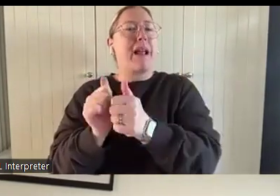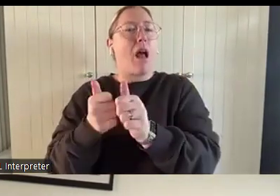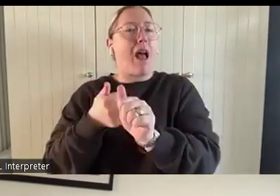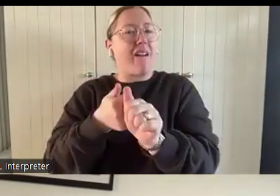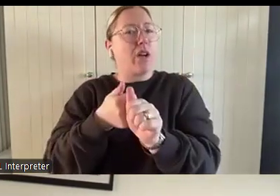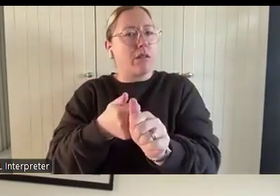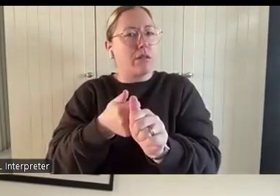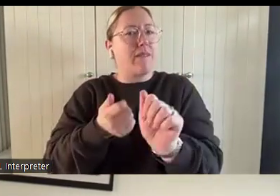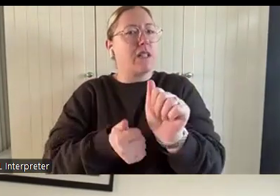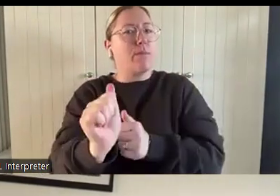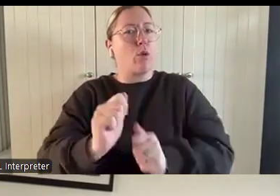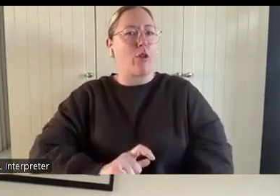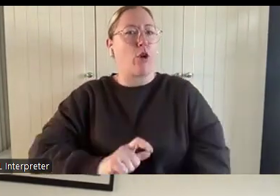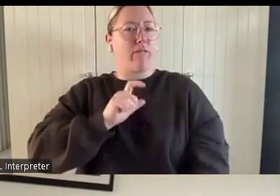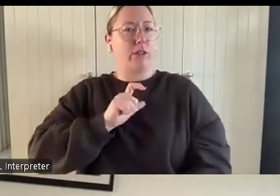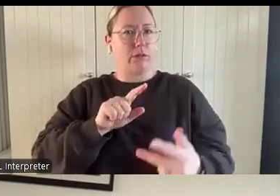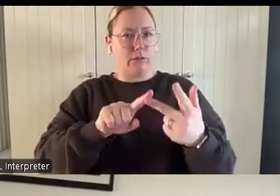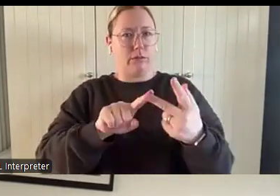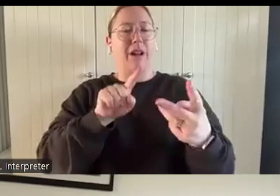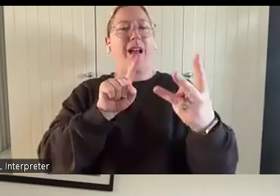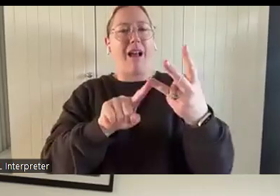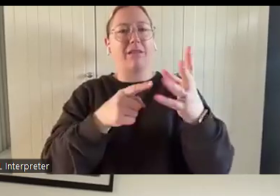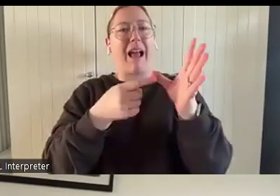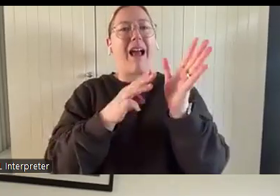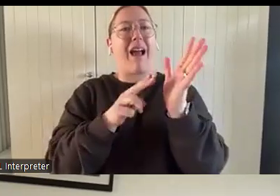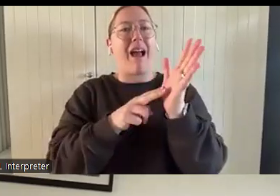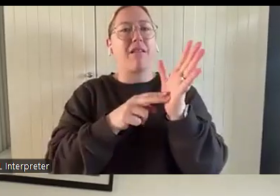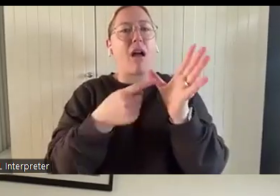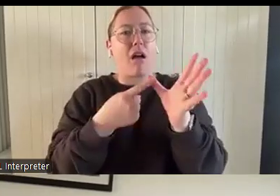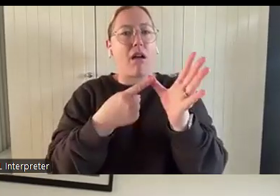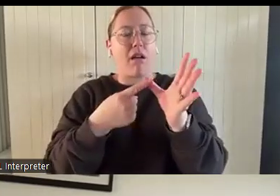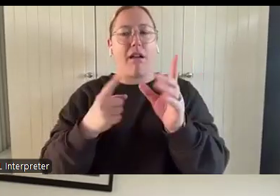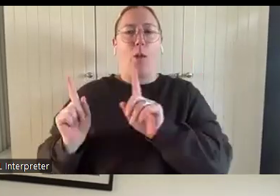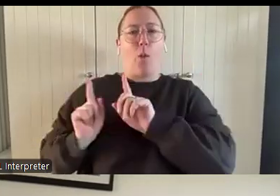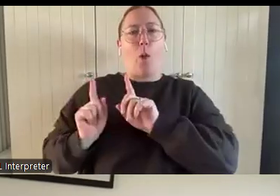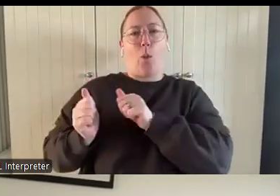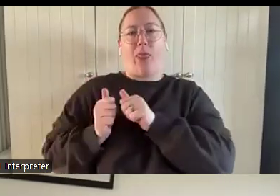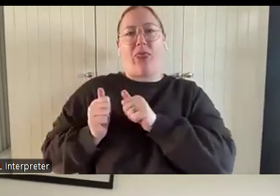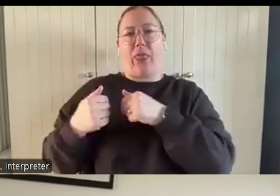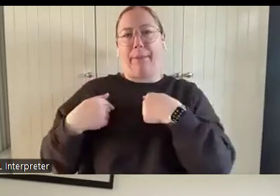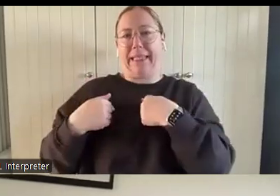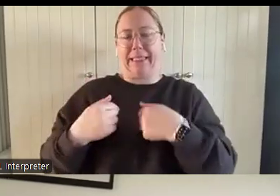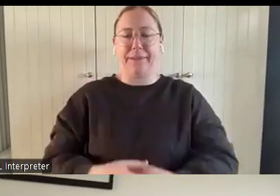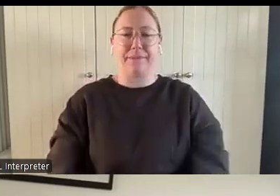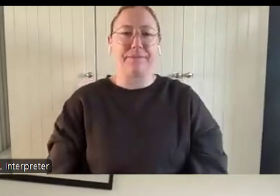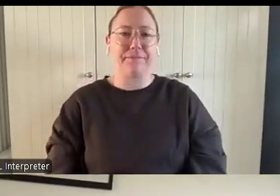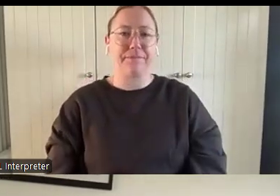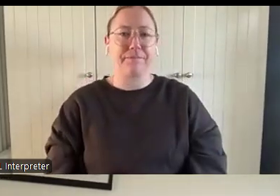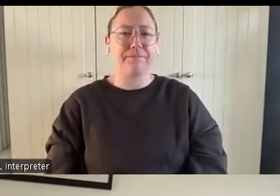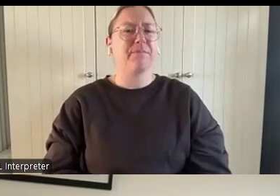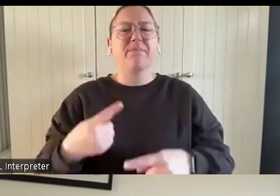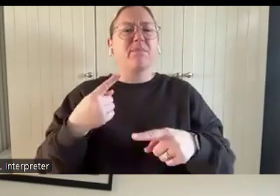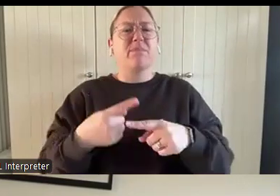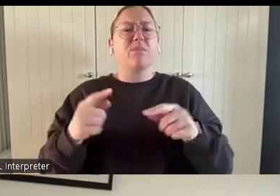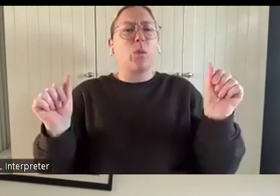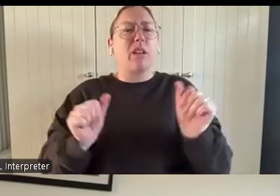for Confidence, and Anna, who also works alongside me at Activity Alliance. I'm just going to give a very quick overview